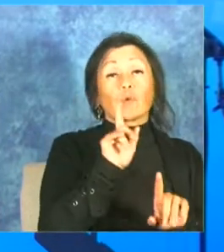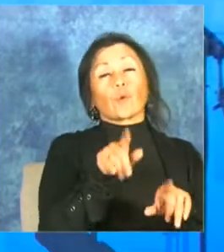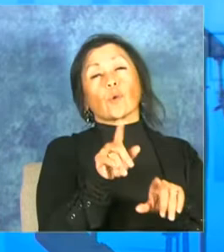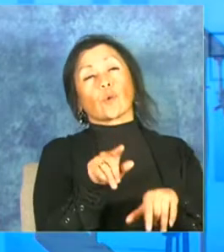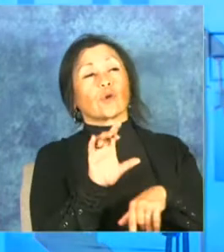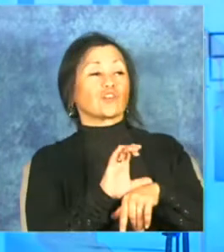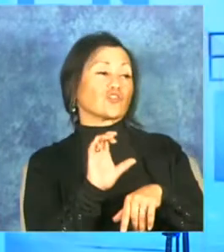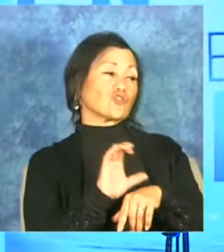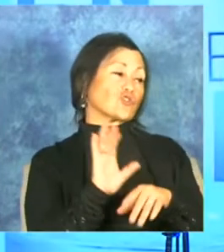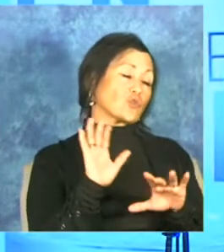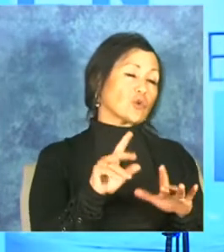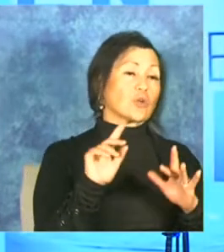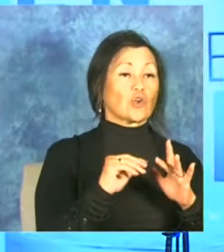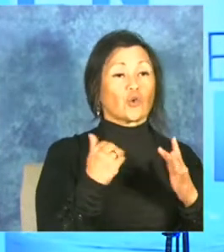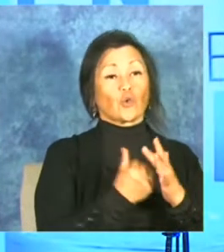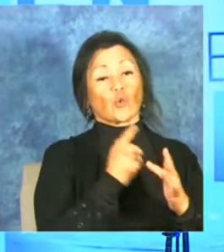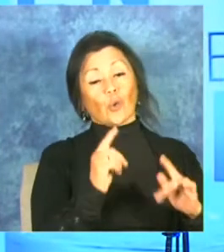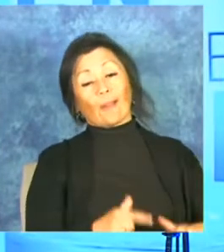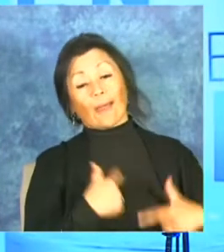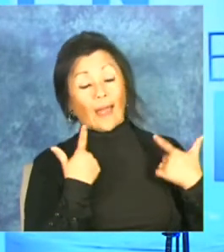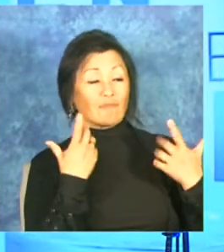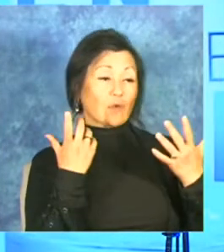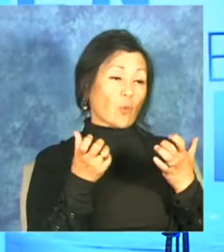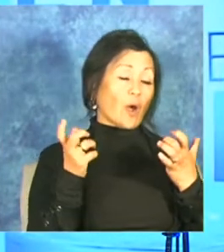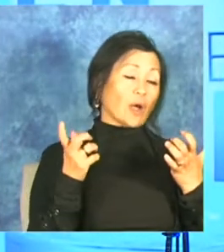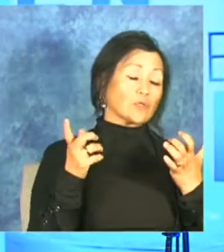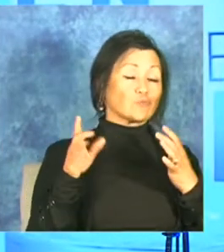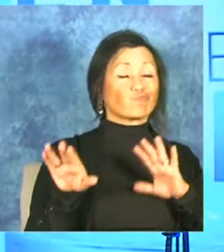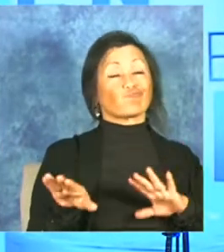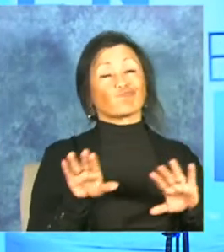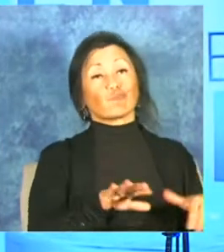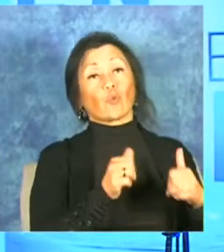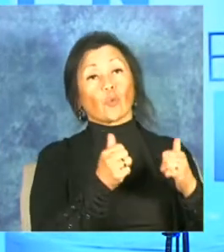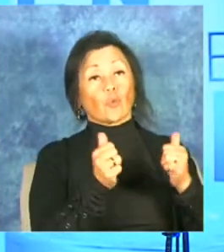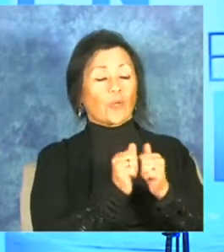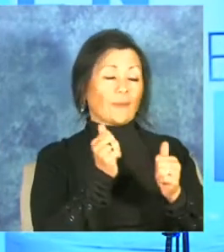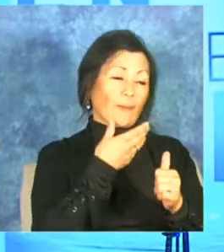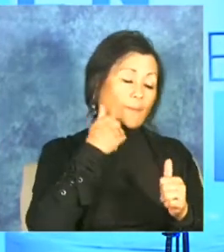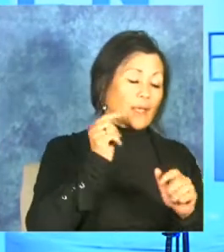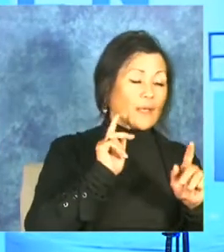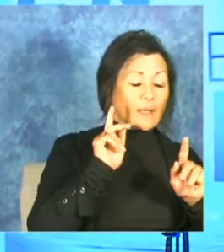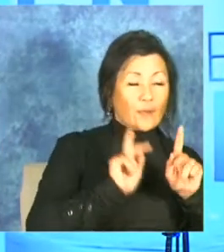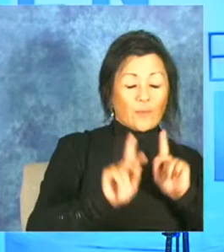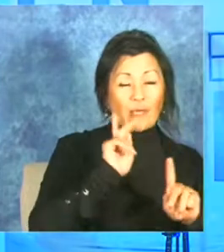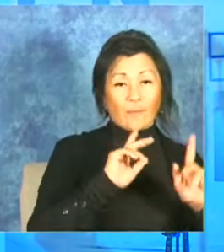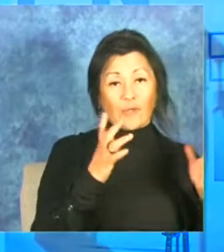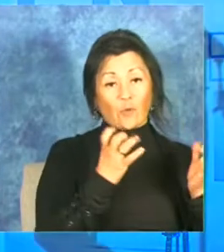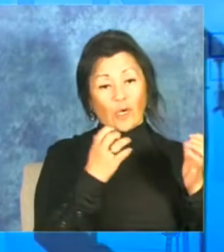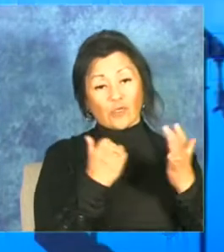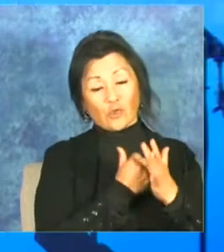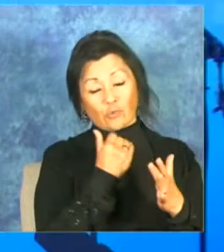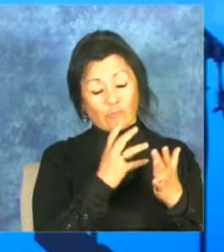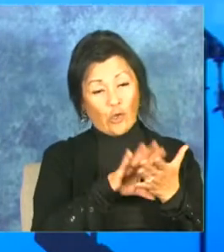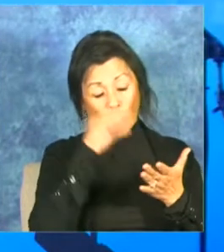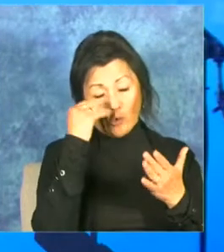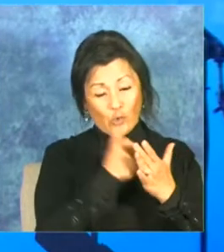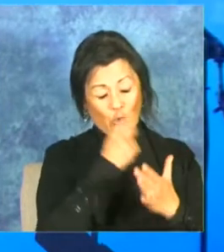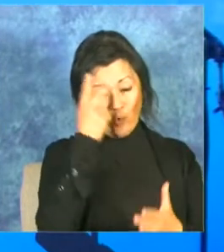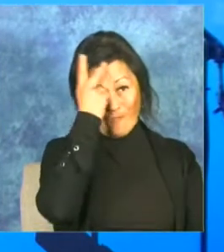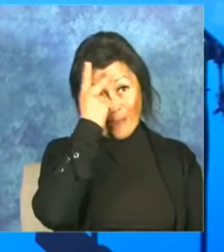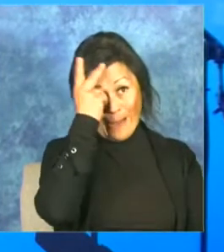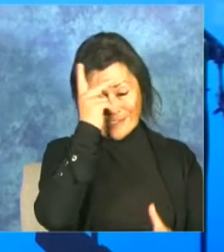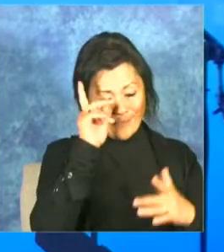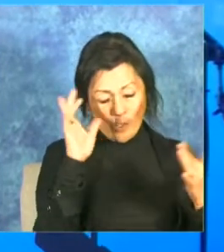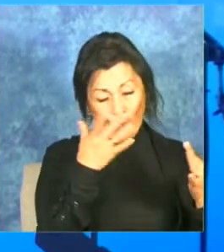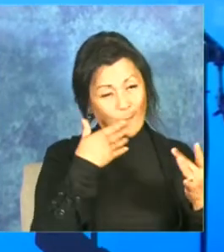church and turning over a new leaf, if you're just trying to hang out with better people, if you're just trying to learn out some new philosophies or what you believe